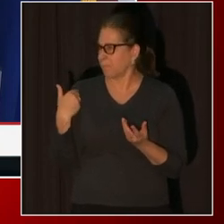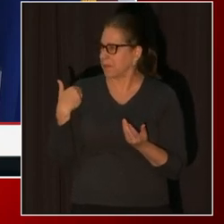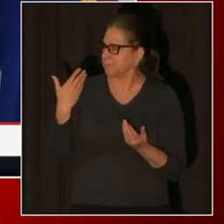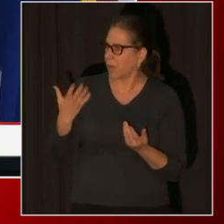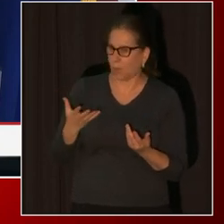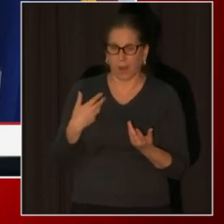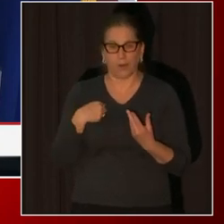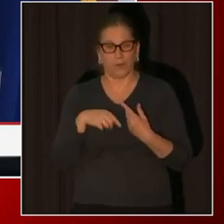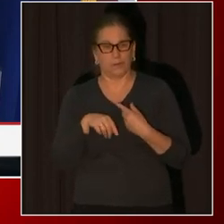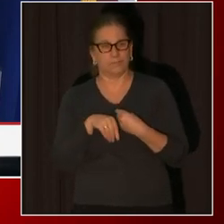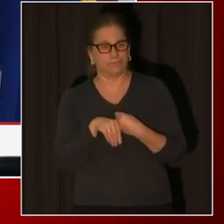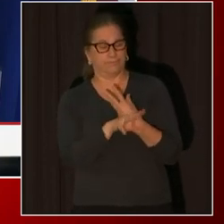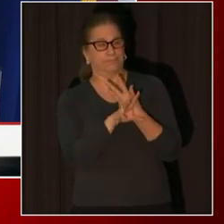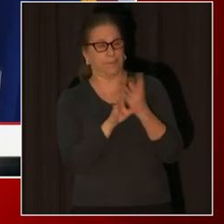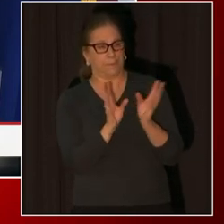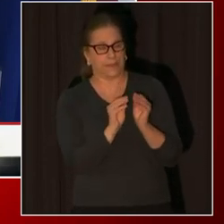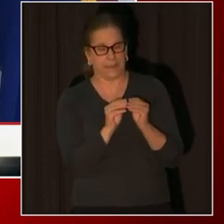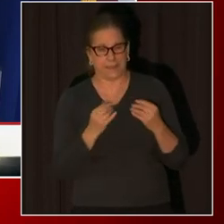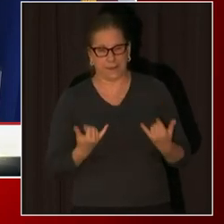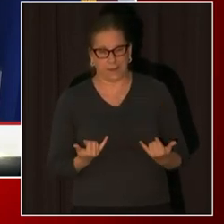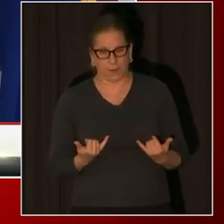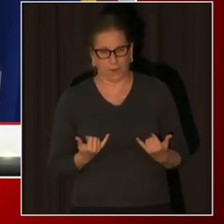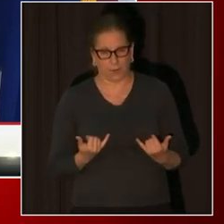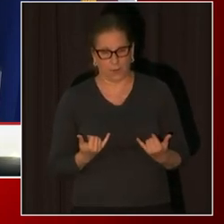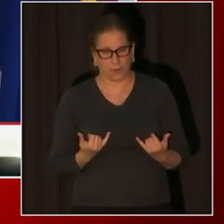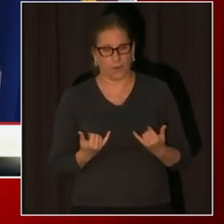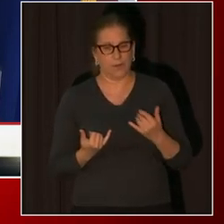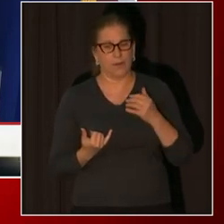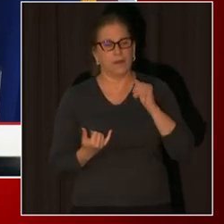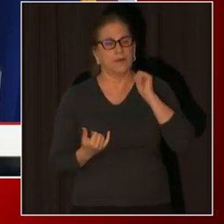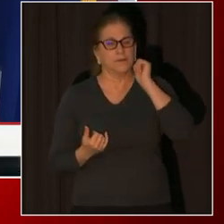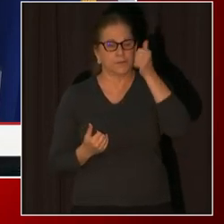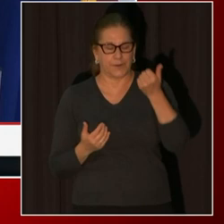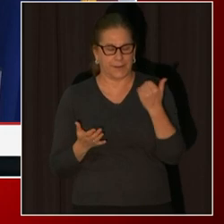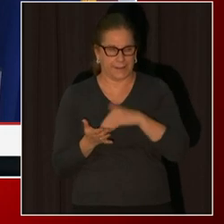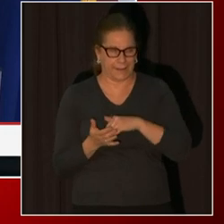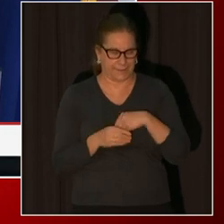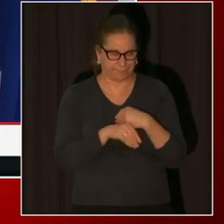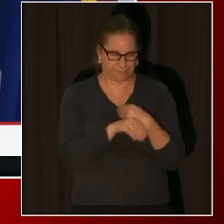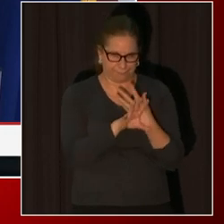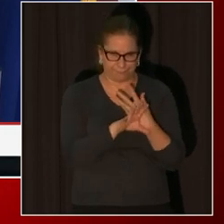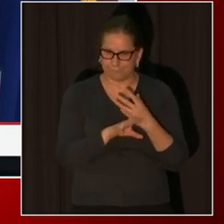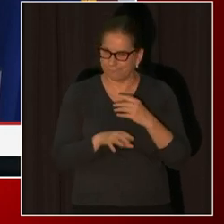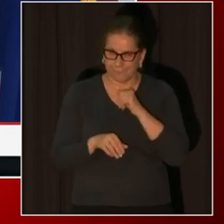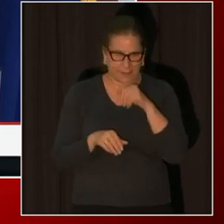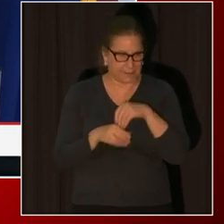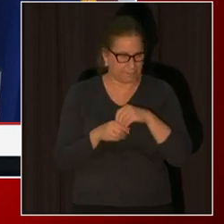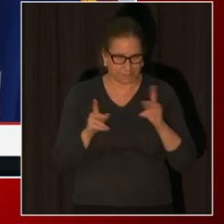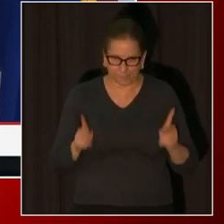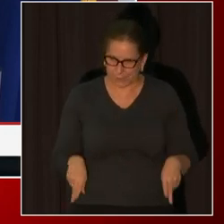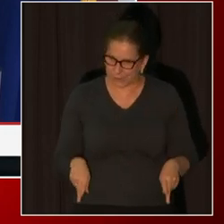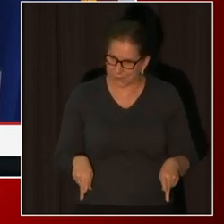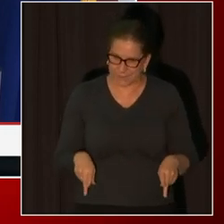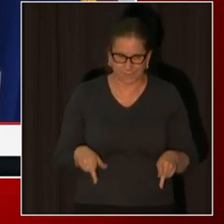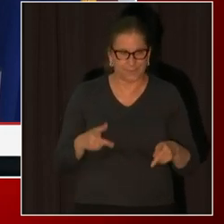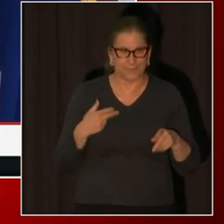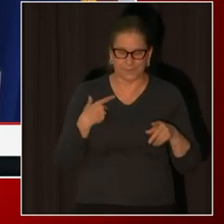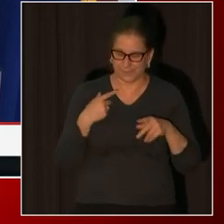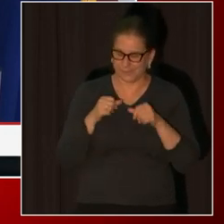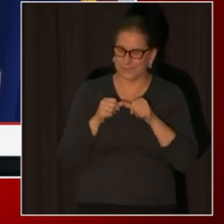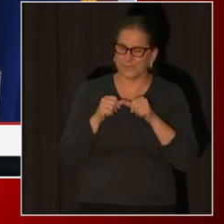Actually, the hearing tomorrow will be remote. So I think, Mayor, you may be in this building while I'm over in the Wilson building, and members